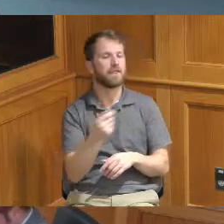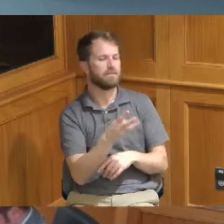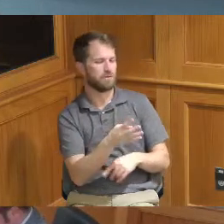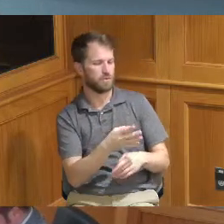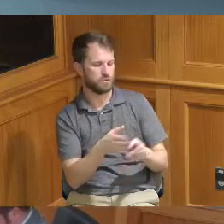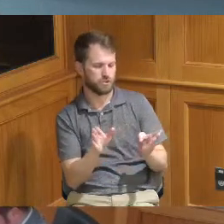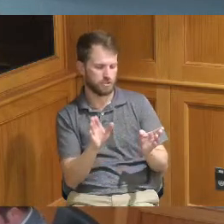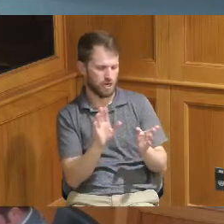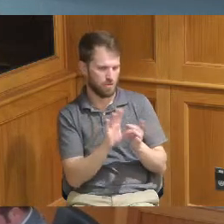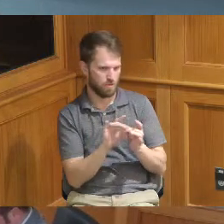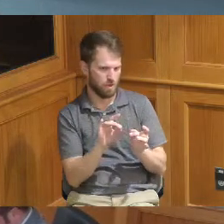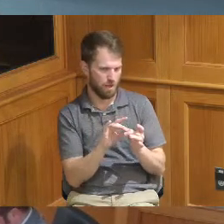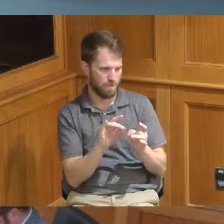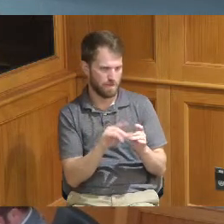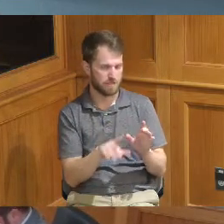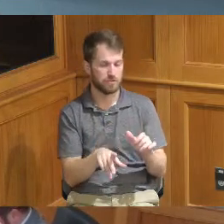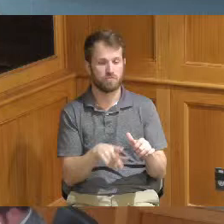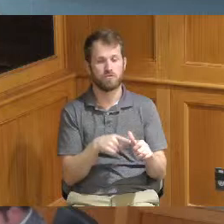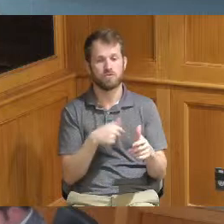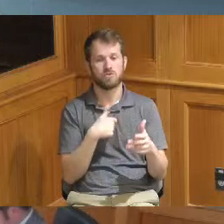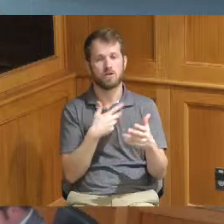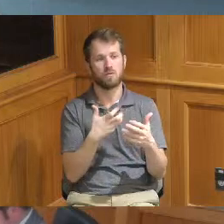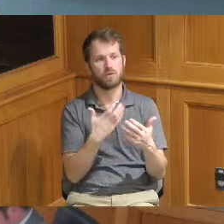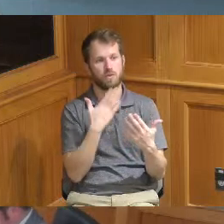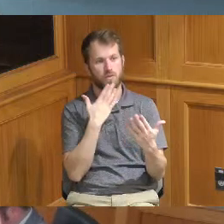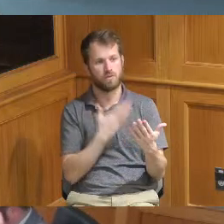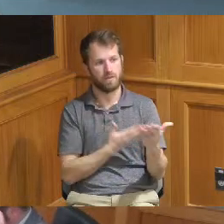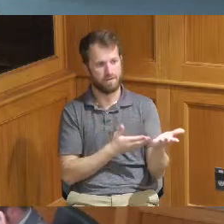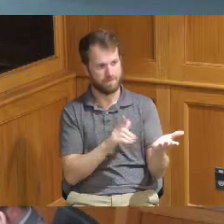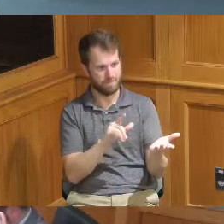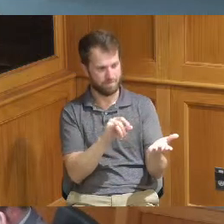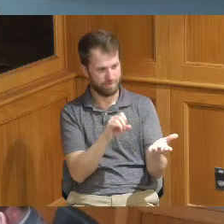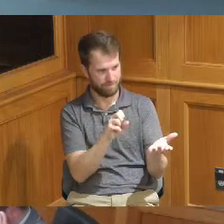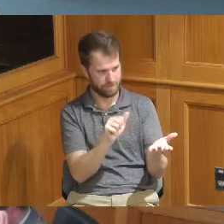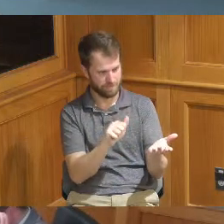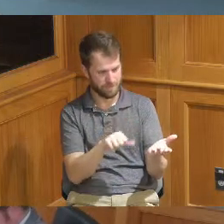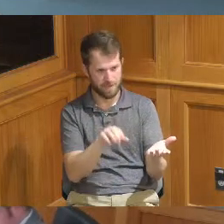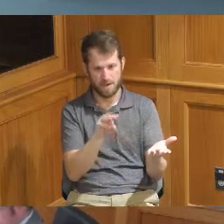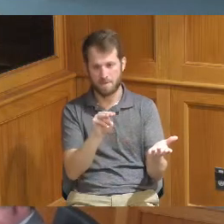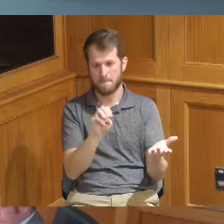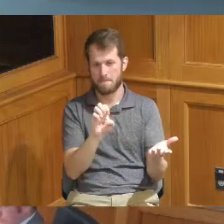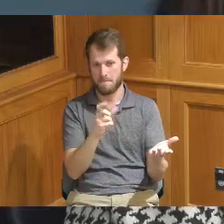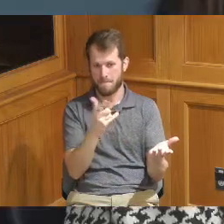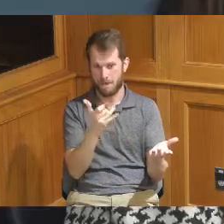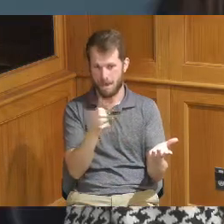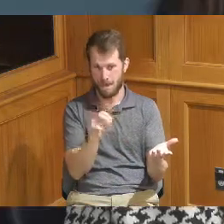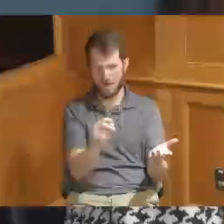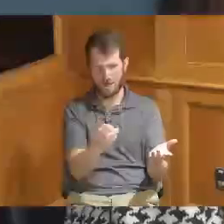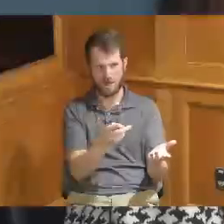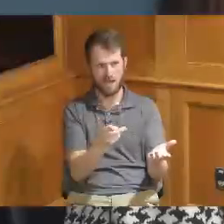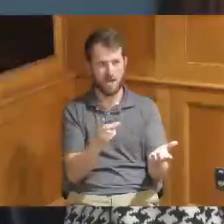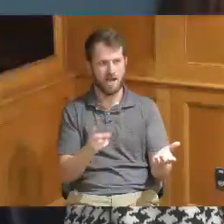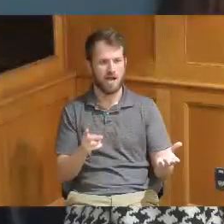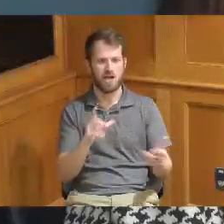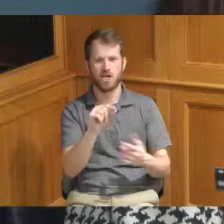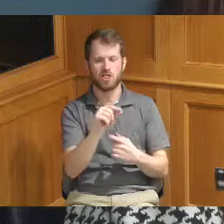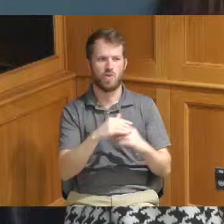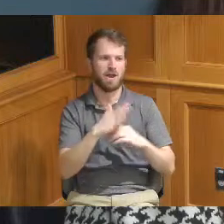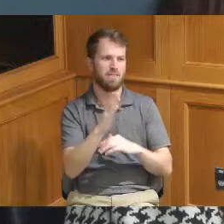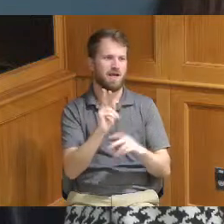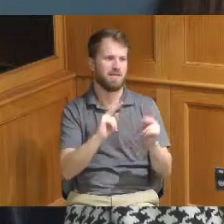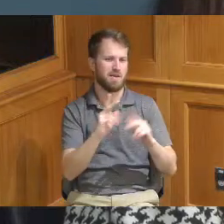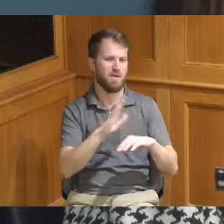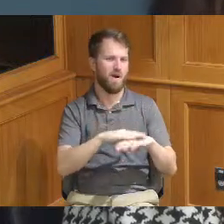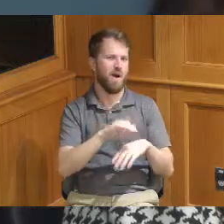comments. First of all, I'd like to thank you, Lisa and Megan, for corralling all those 20-plus people on that One